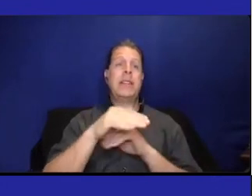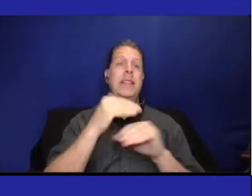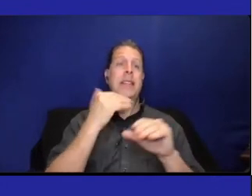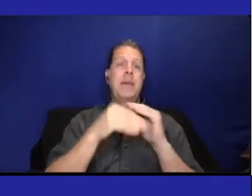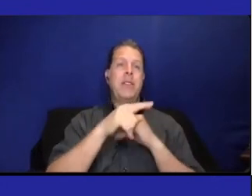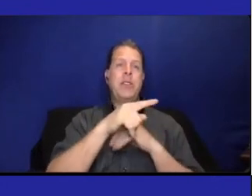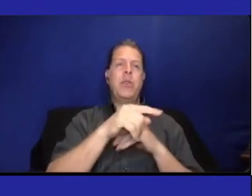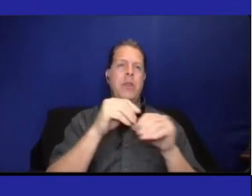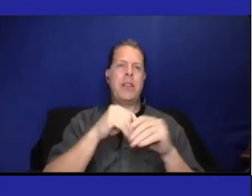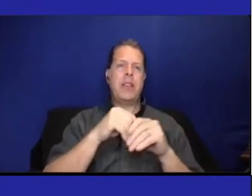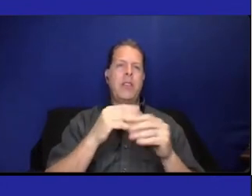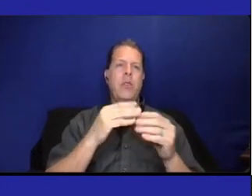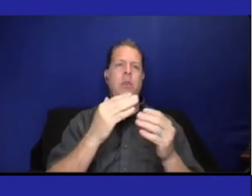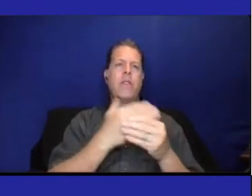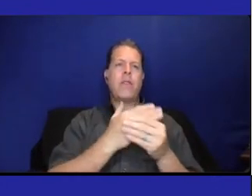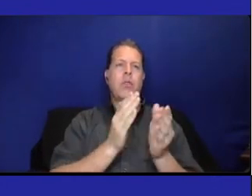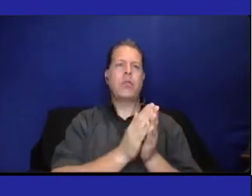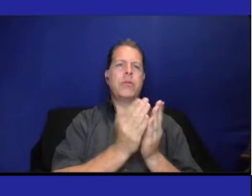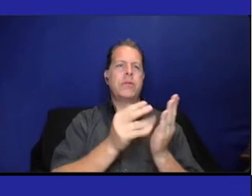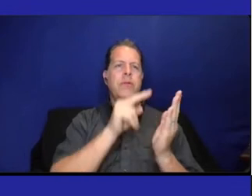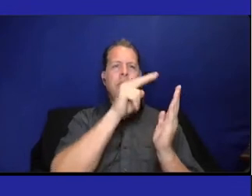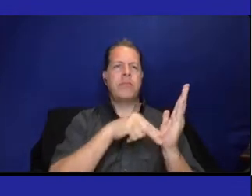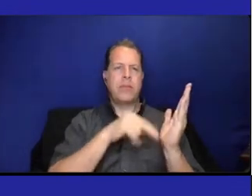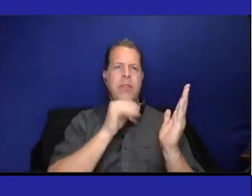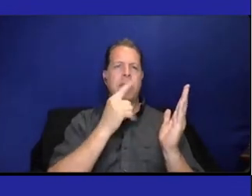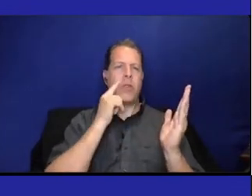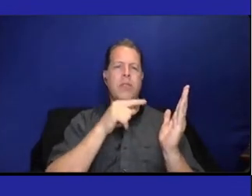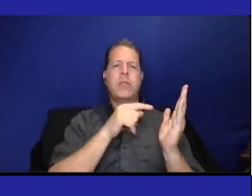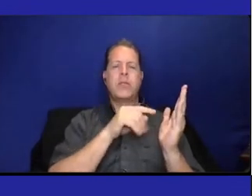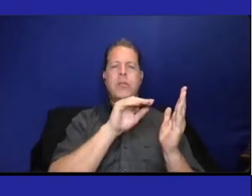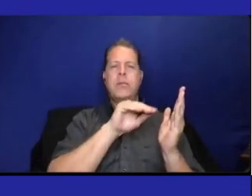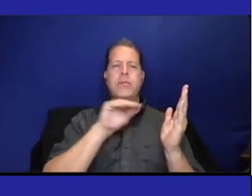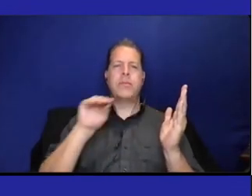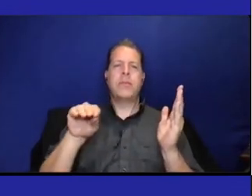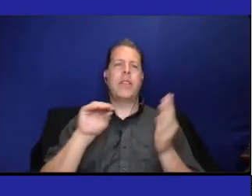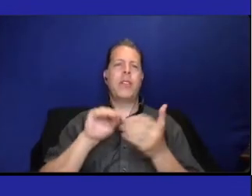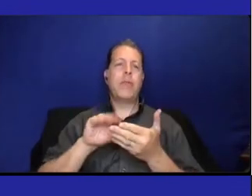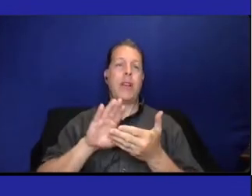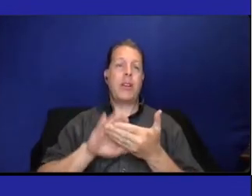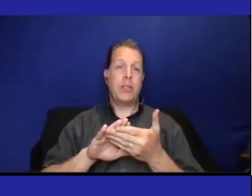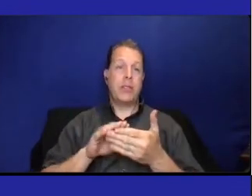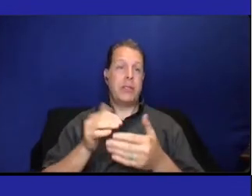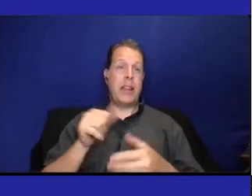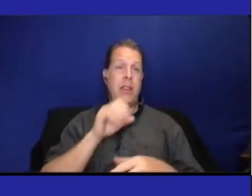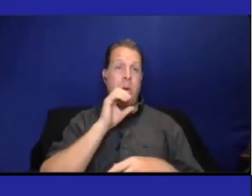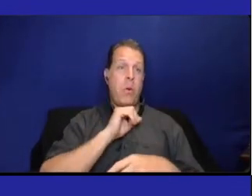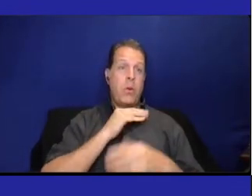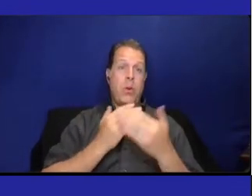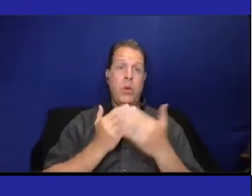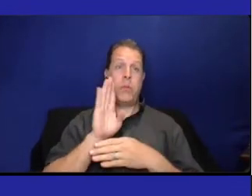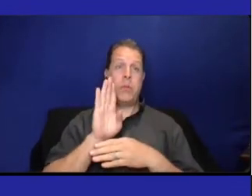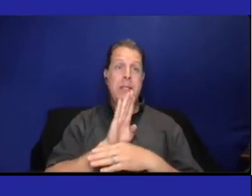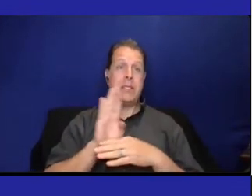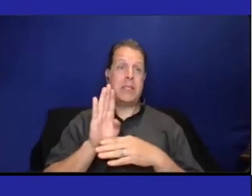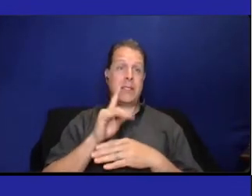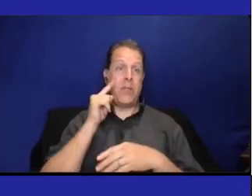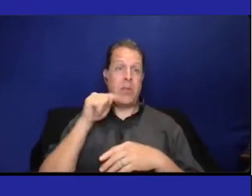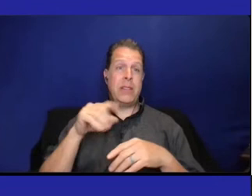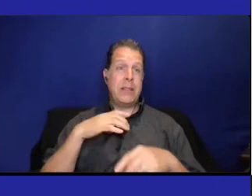folders for your review and submission into the record. Is there any old or new business to come before this